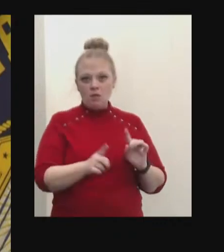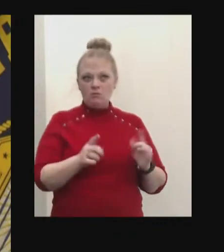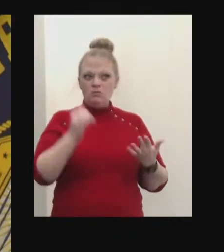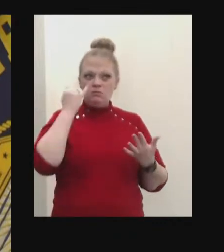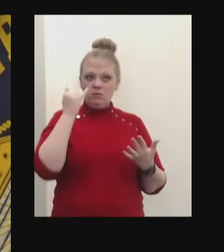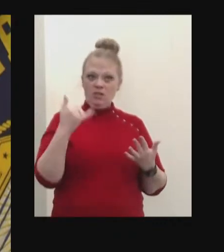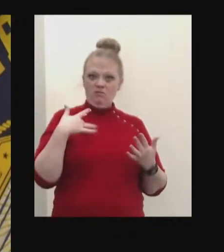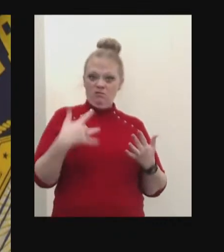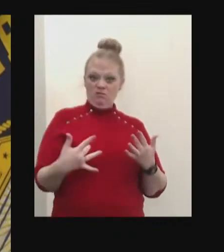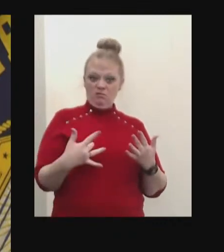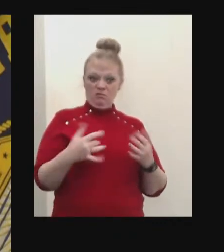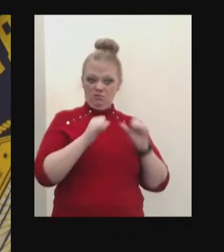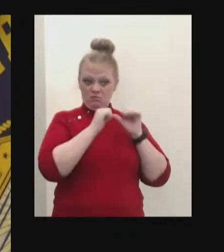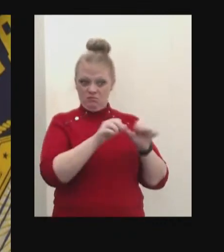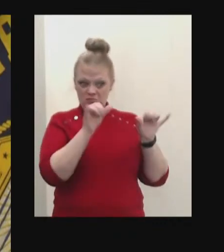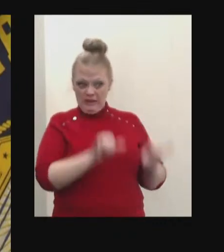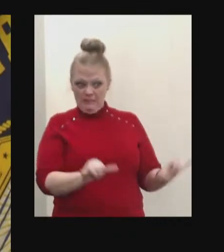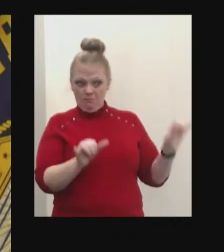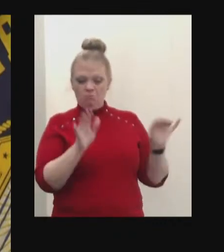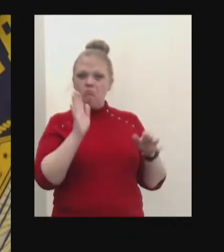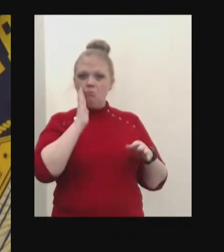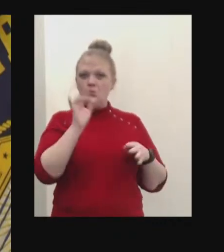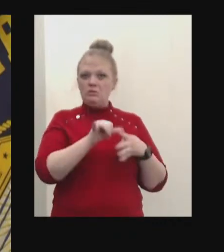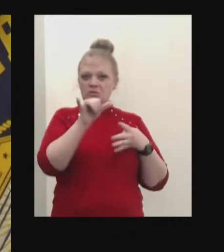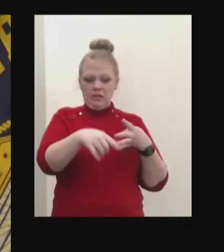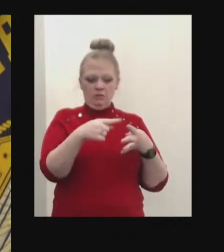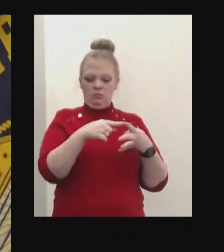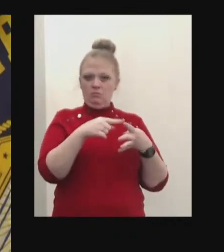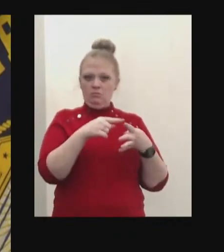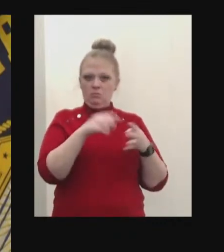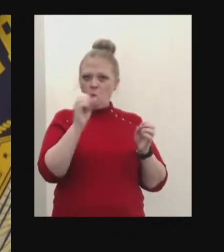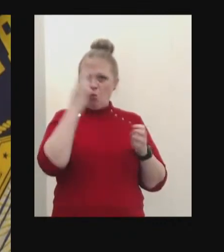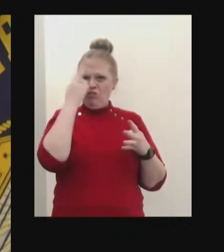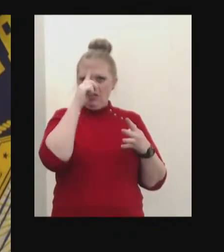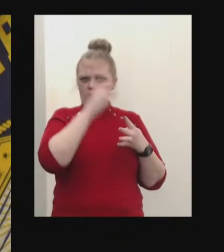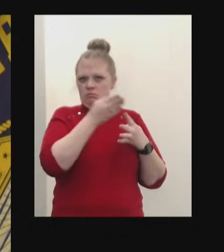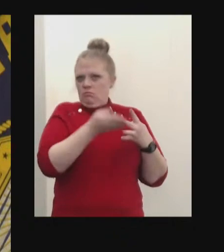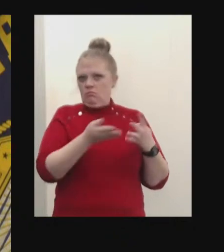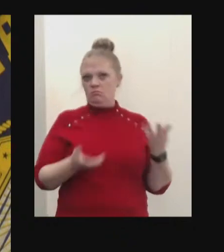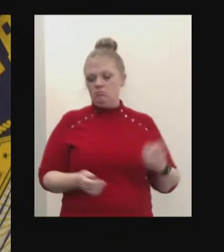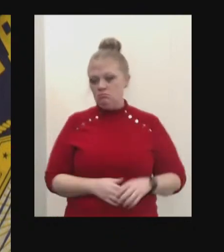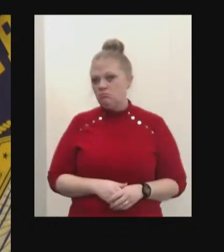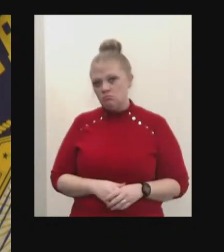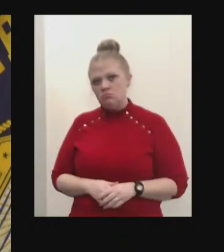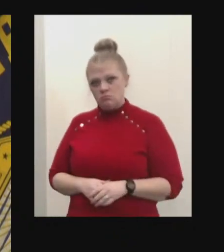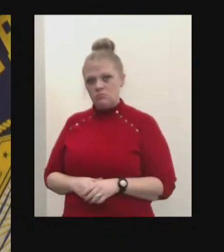continue, we should be staying in phase 1. There should be no reason to go into phase 2. So